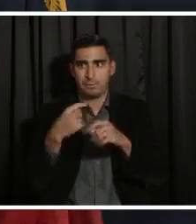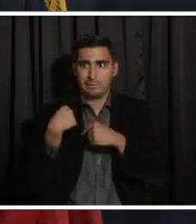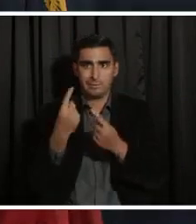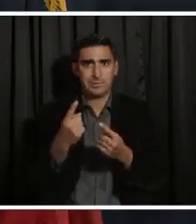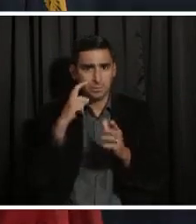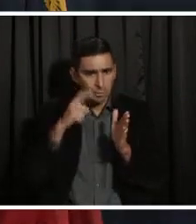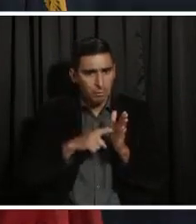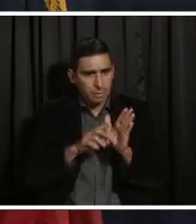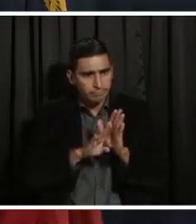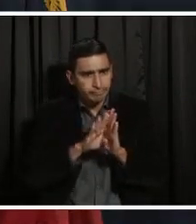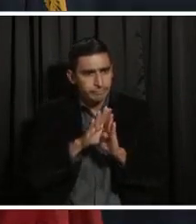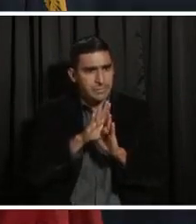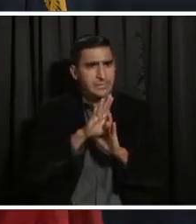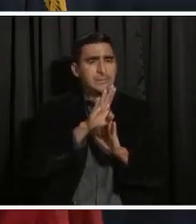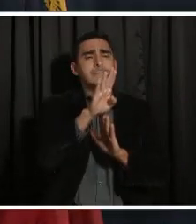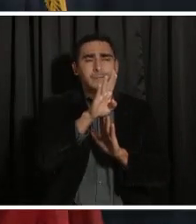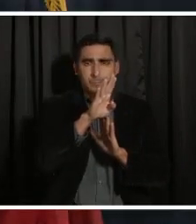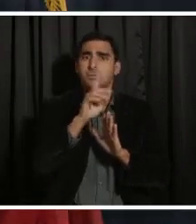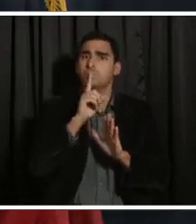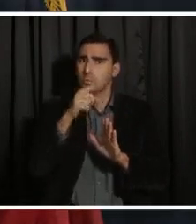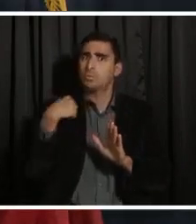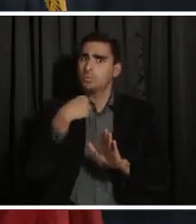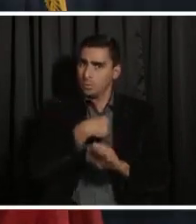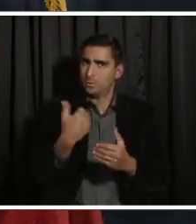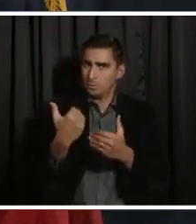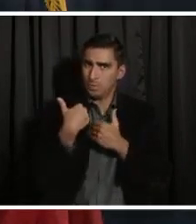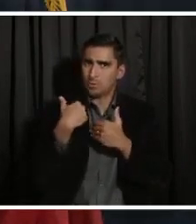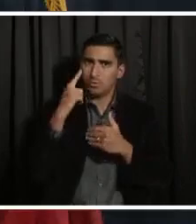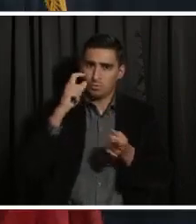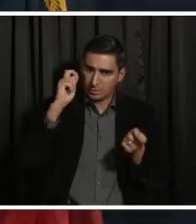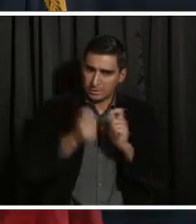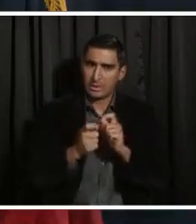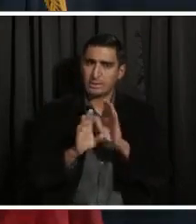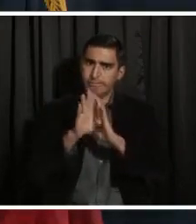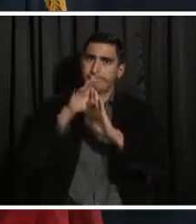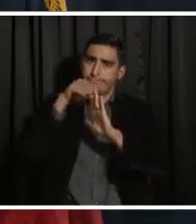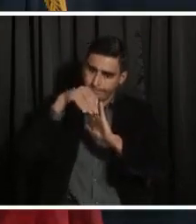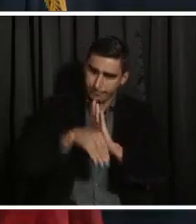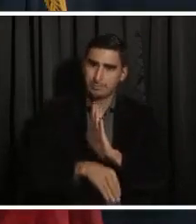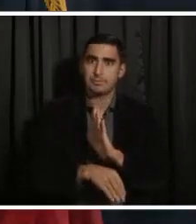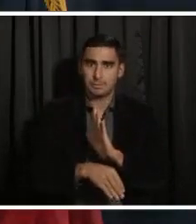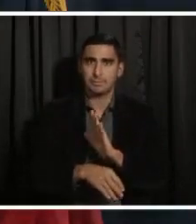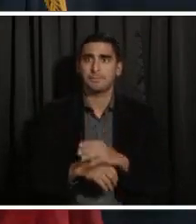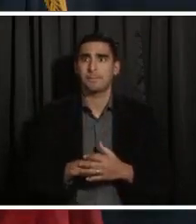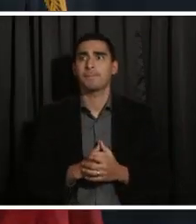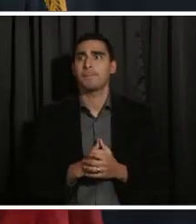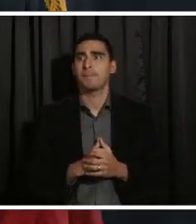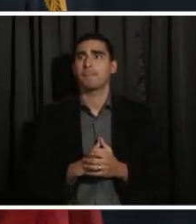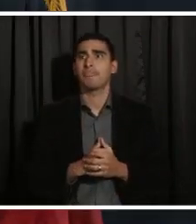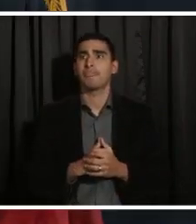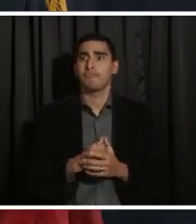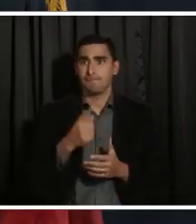that it's really up to us to change these trends by protecting ourselves with a highly effective vaccine. Dr.